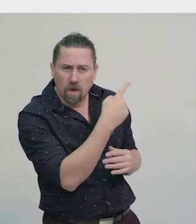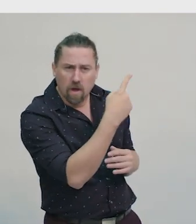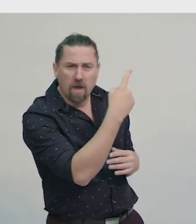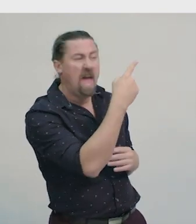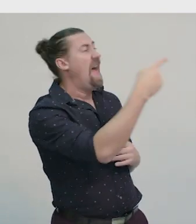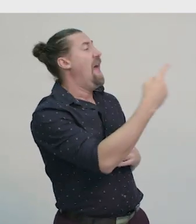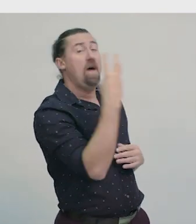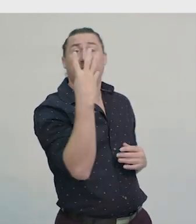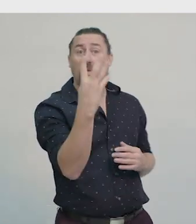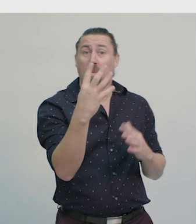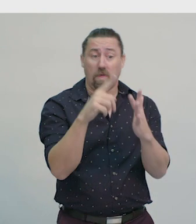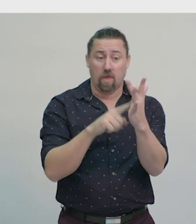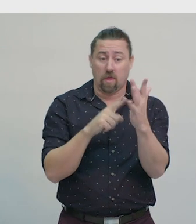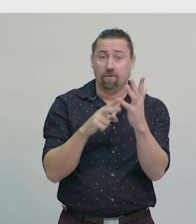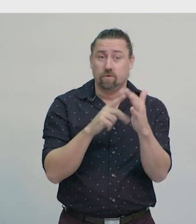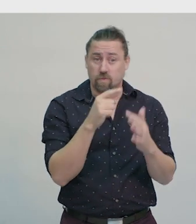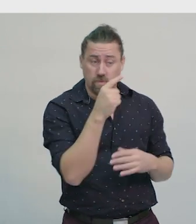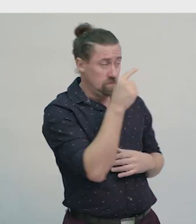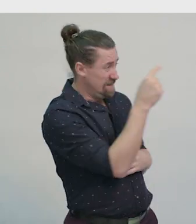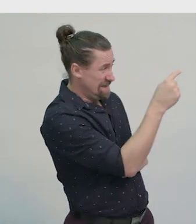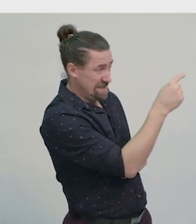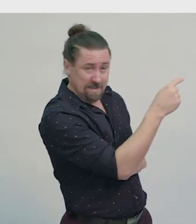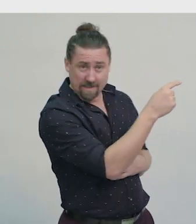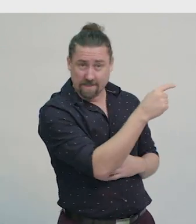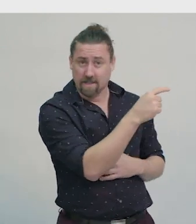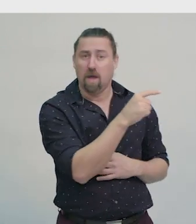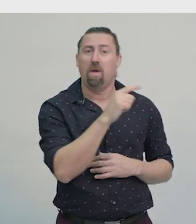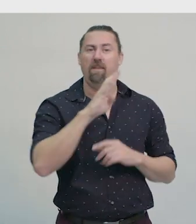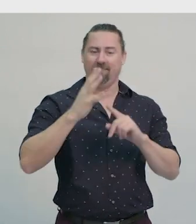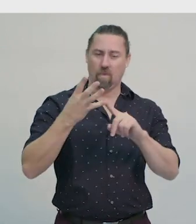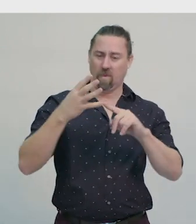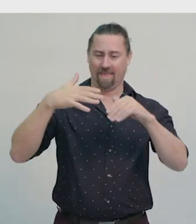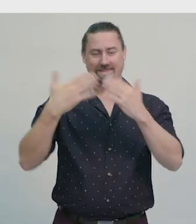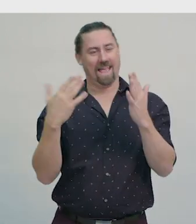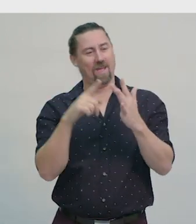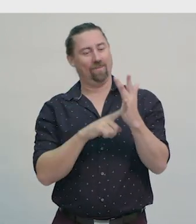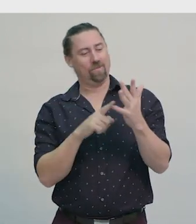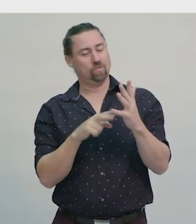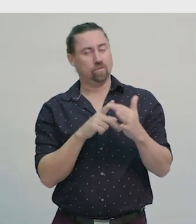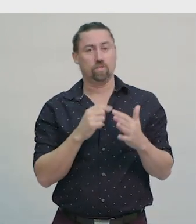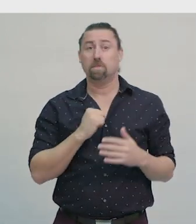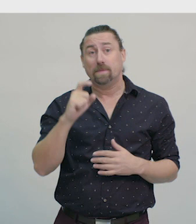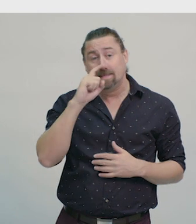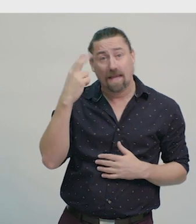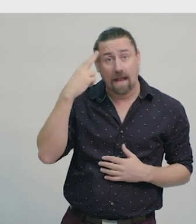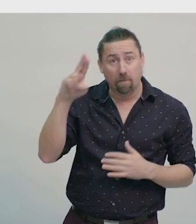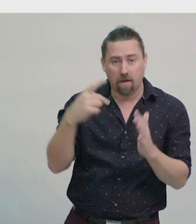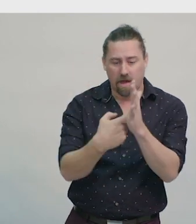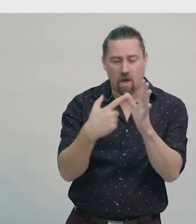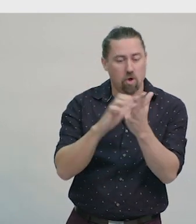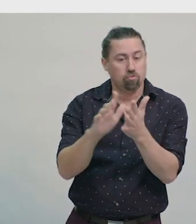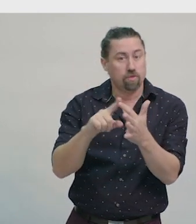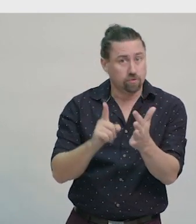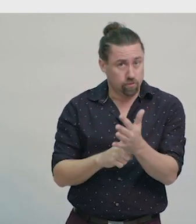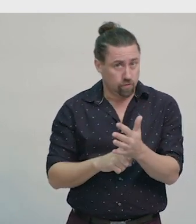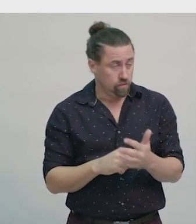3, 4. The 4 means this is the 4th day of June. My sister's name is Rachel, so I'll